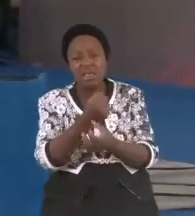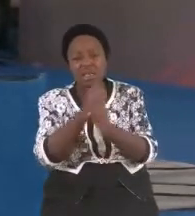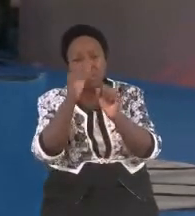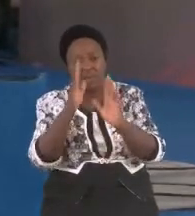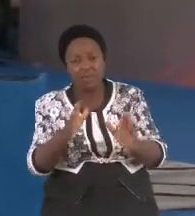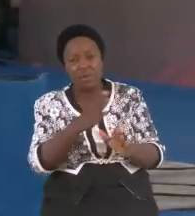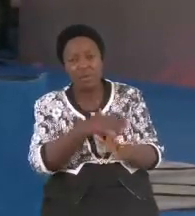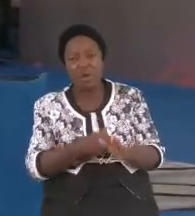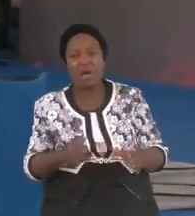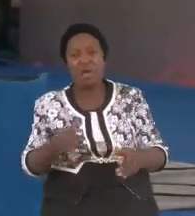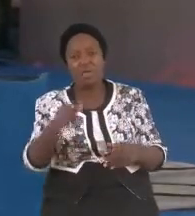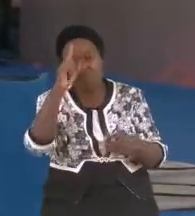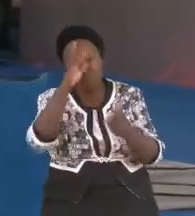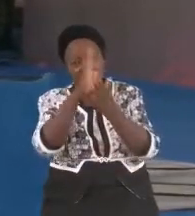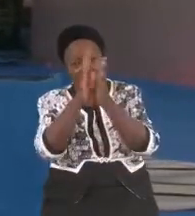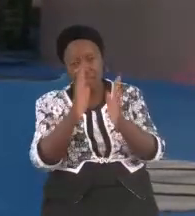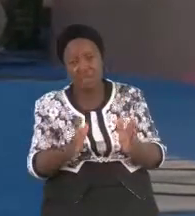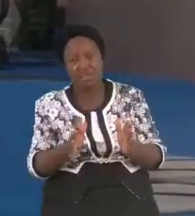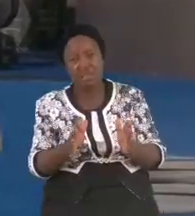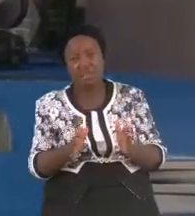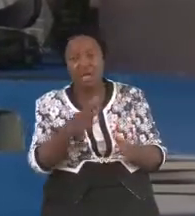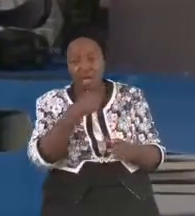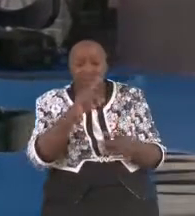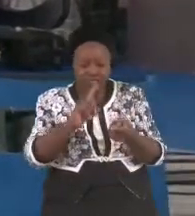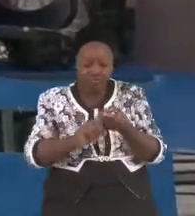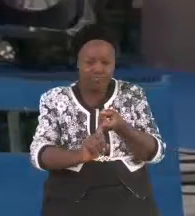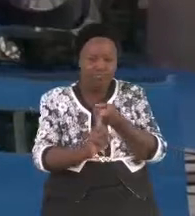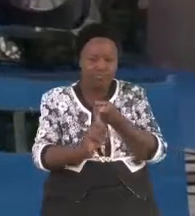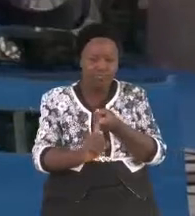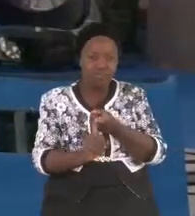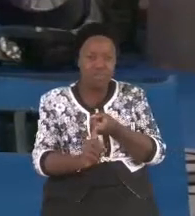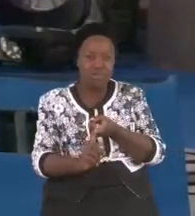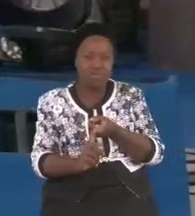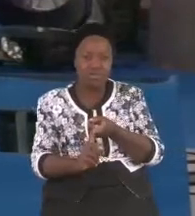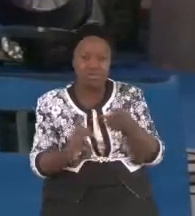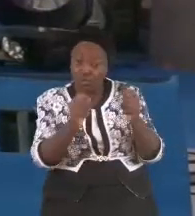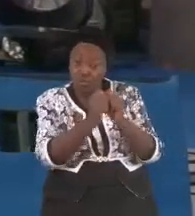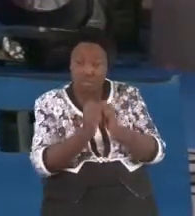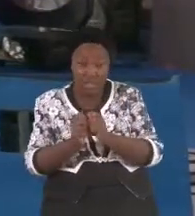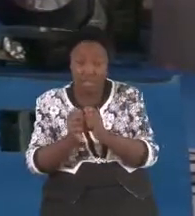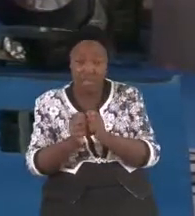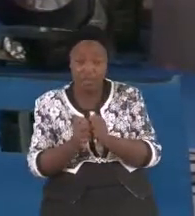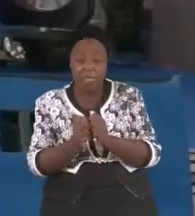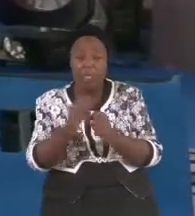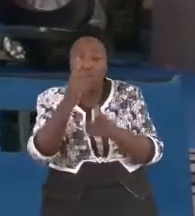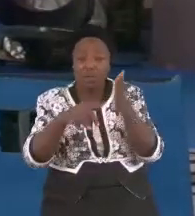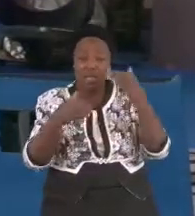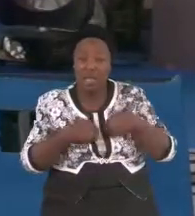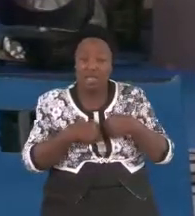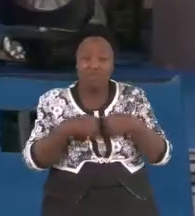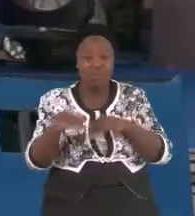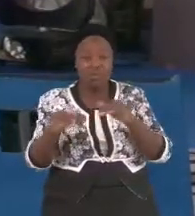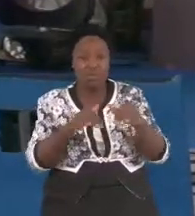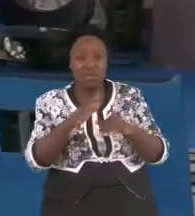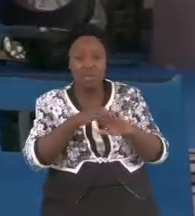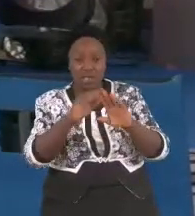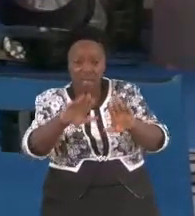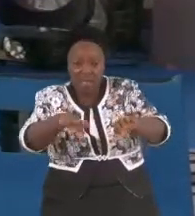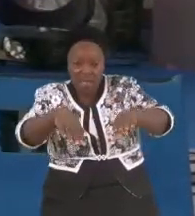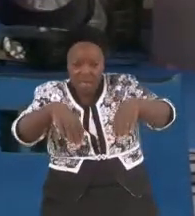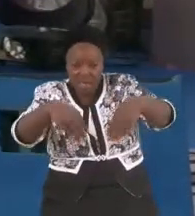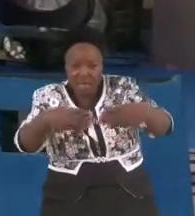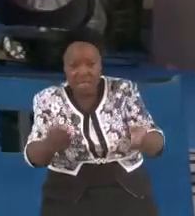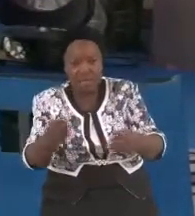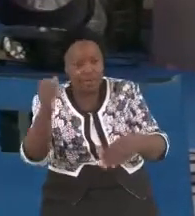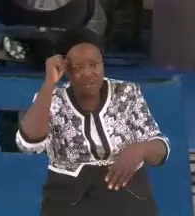sameness. Sameness. What he has done, he passes his name unto you. And he says,